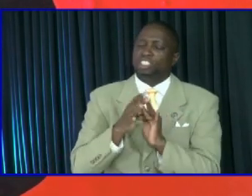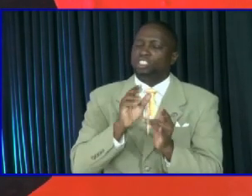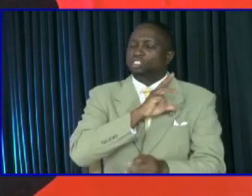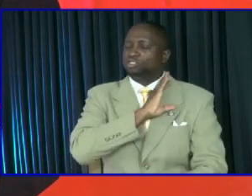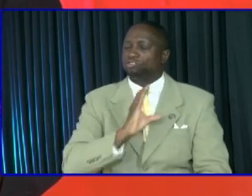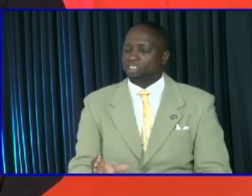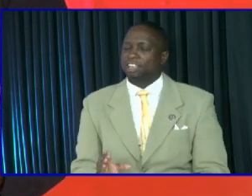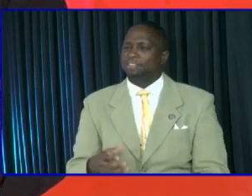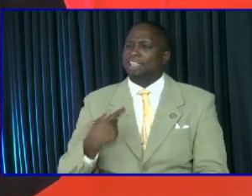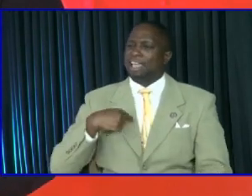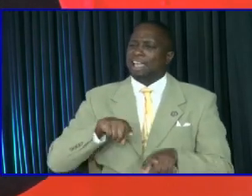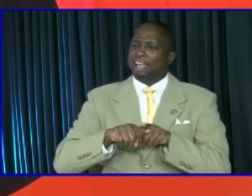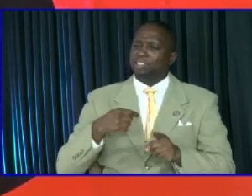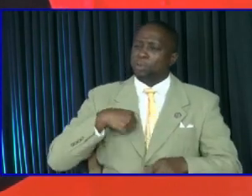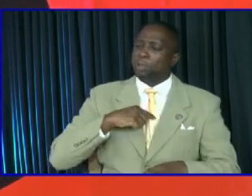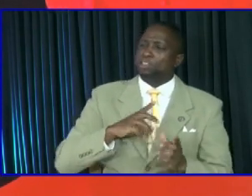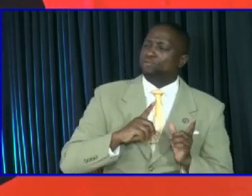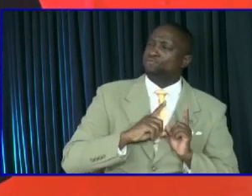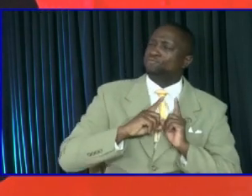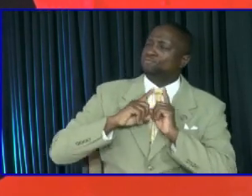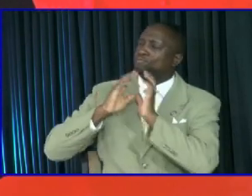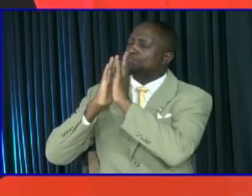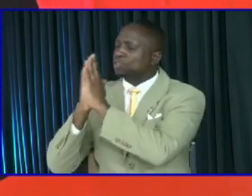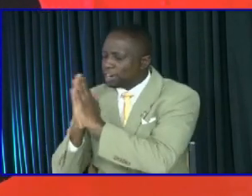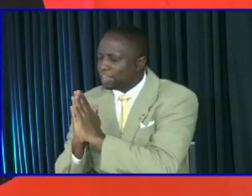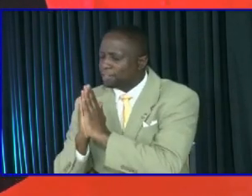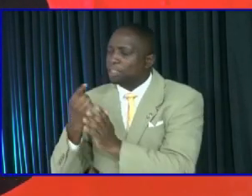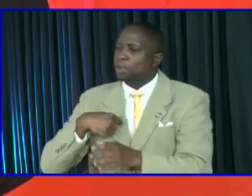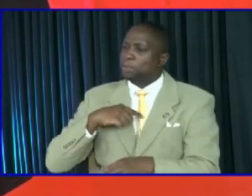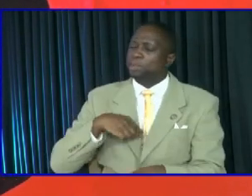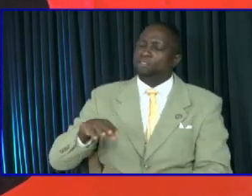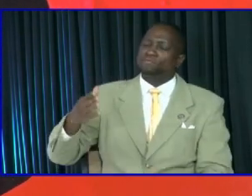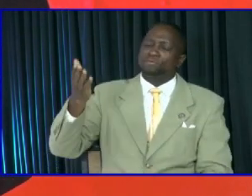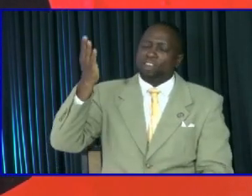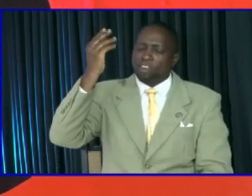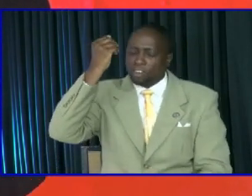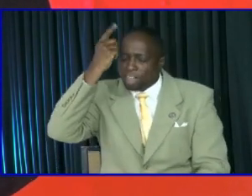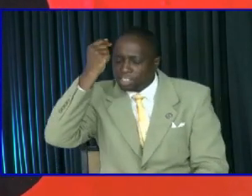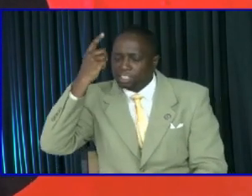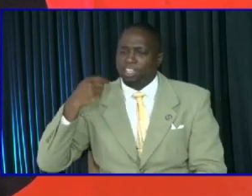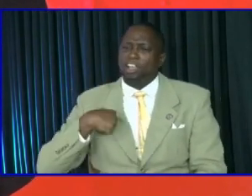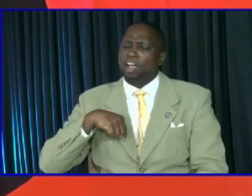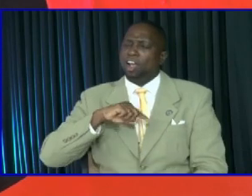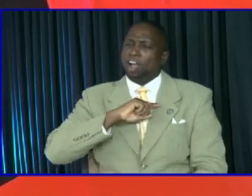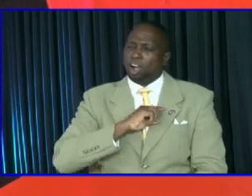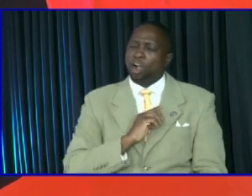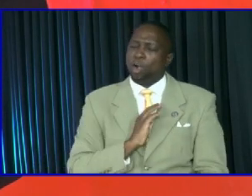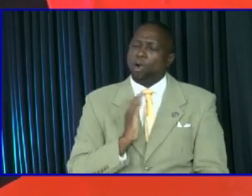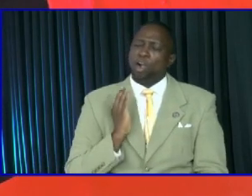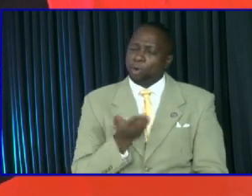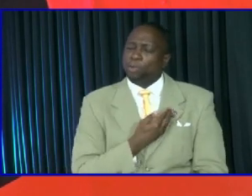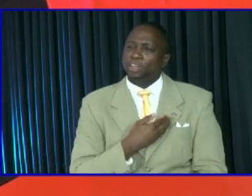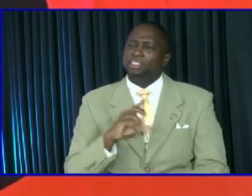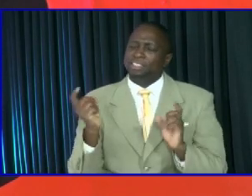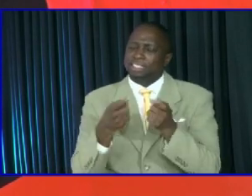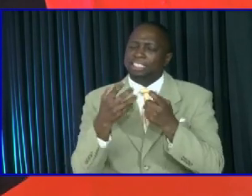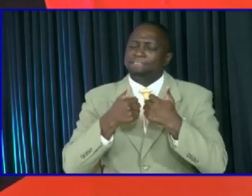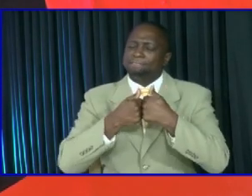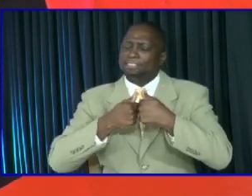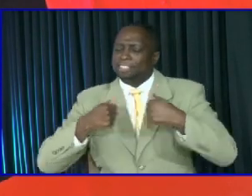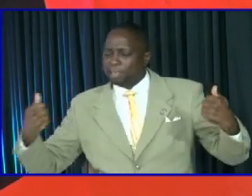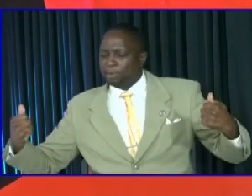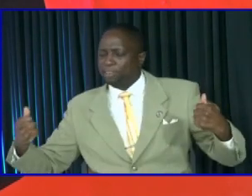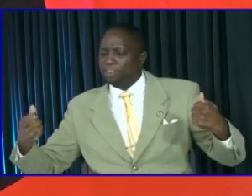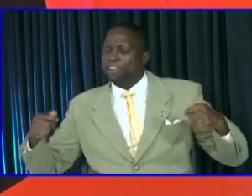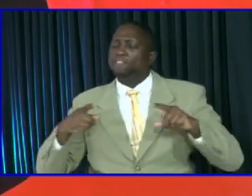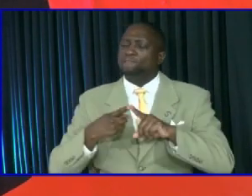we come, we are recognizing that our sin would separate us from you. We are fully cognizant of the fact that